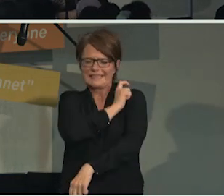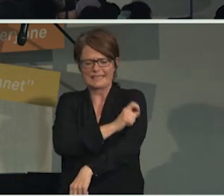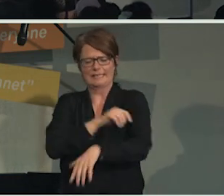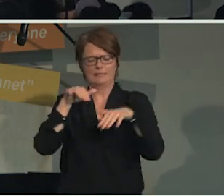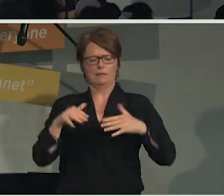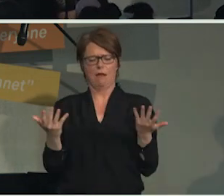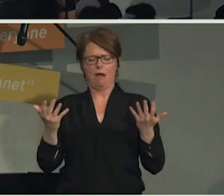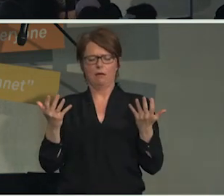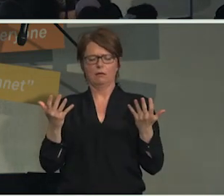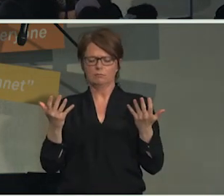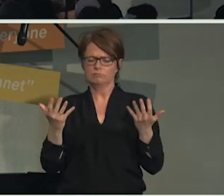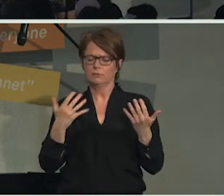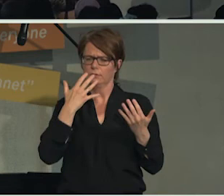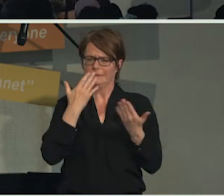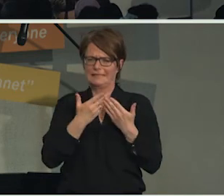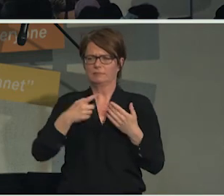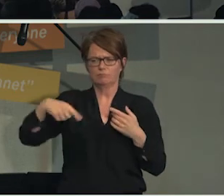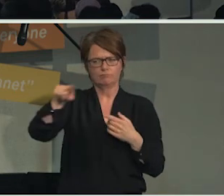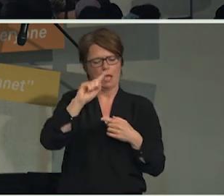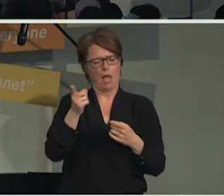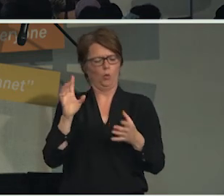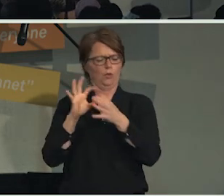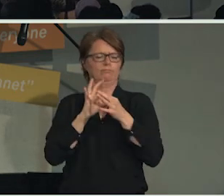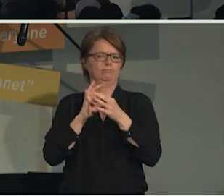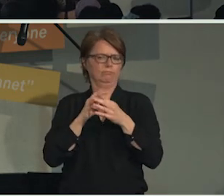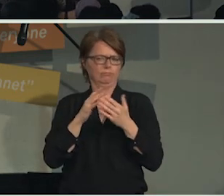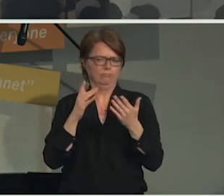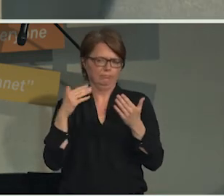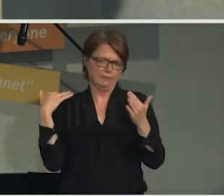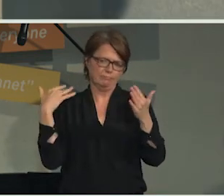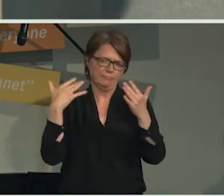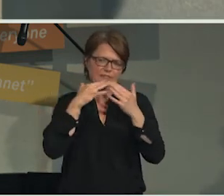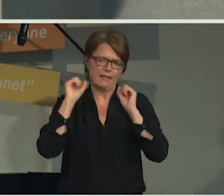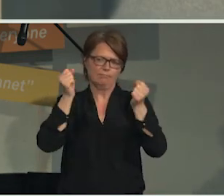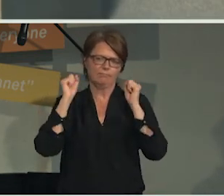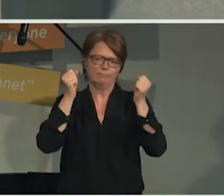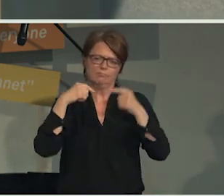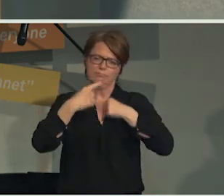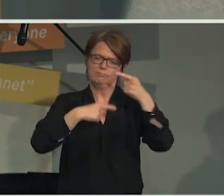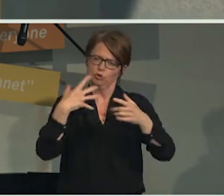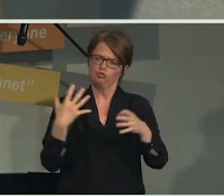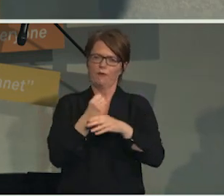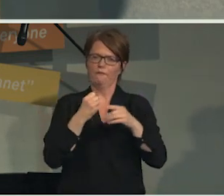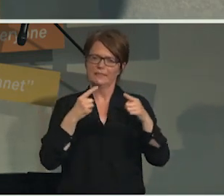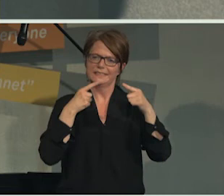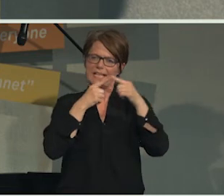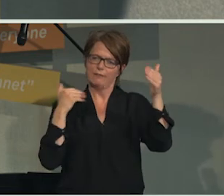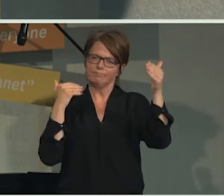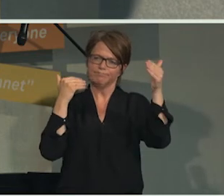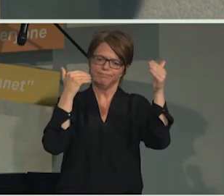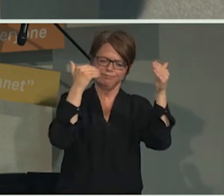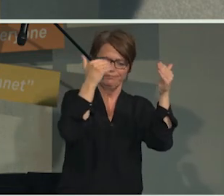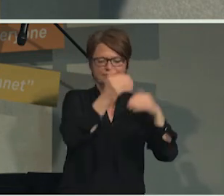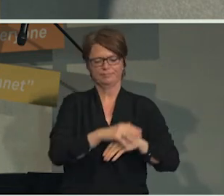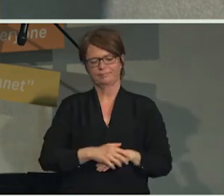That we've carved out spaces of resistance, of solidarity, of love here in Europe too. And